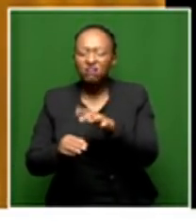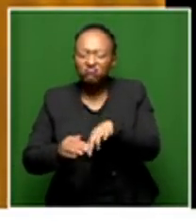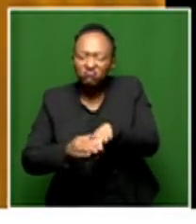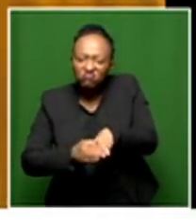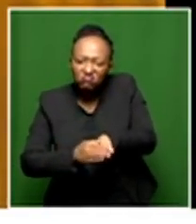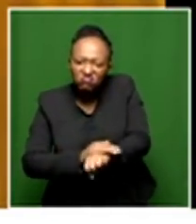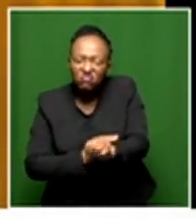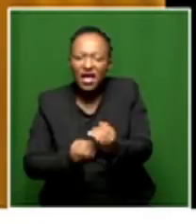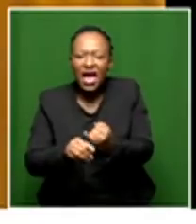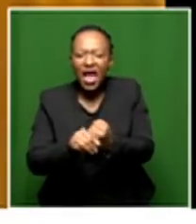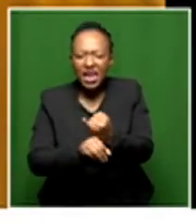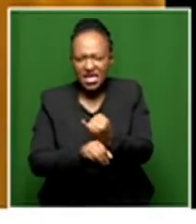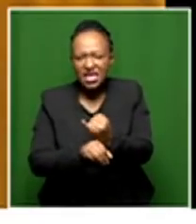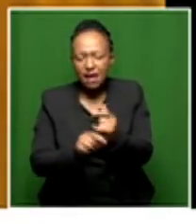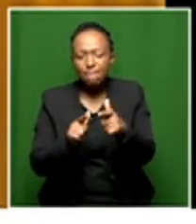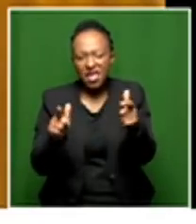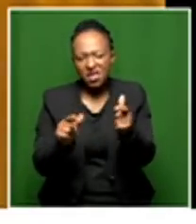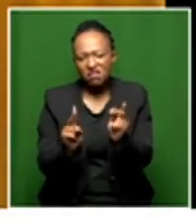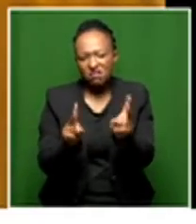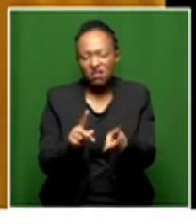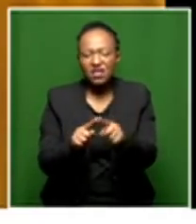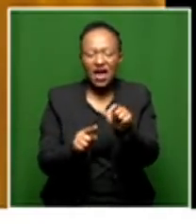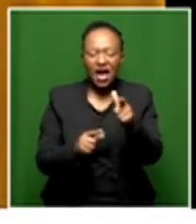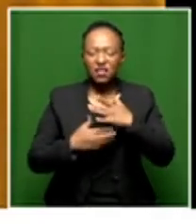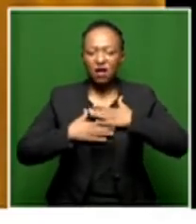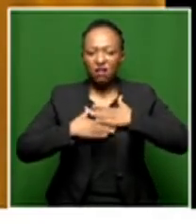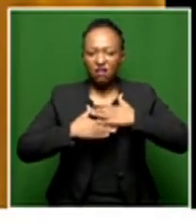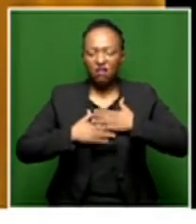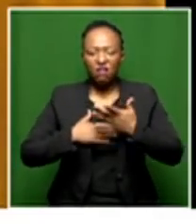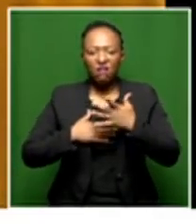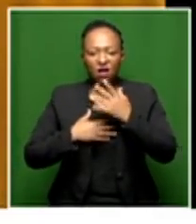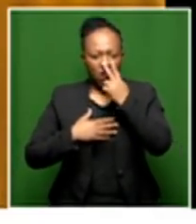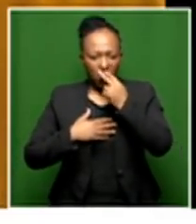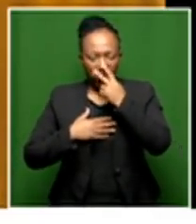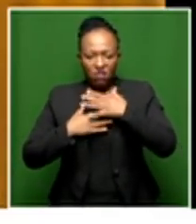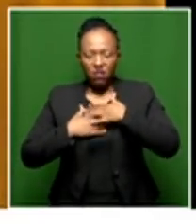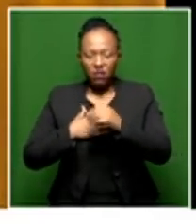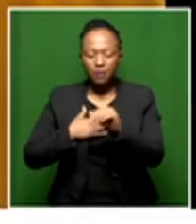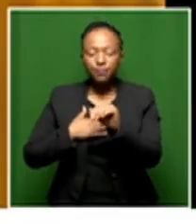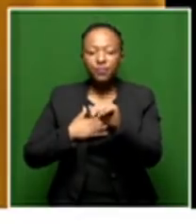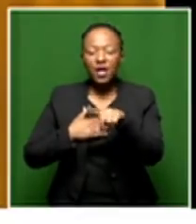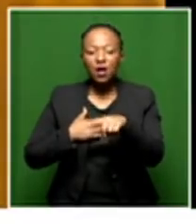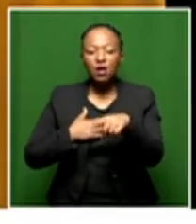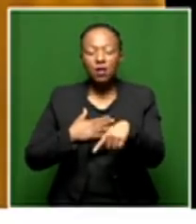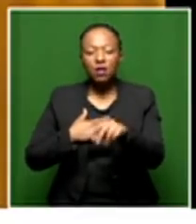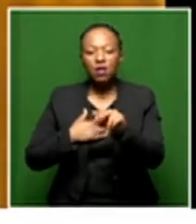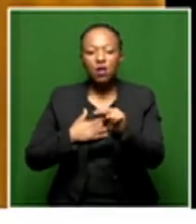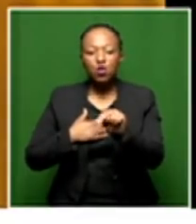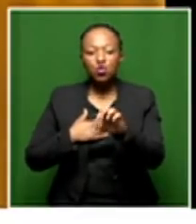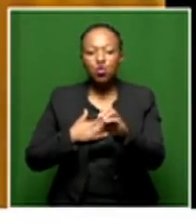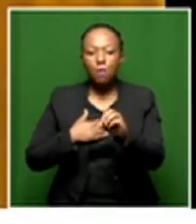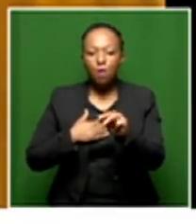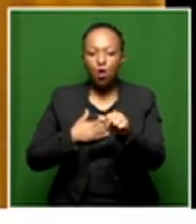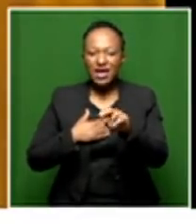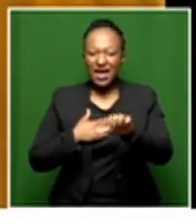Yeah. And if you try to think about and other respiratory infections, pneumonias, so if you try and think about where the